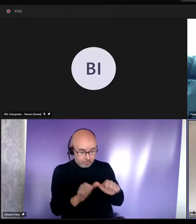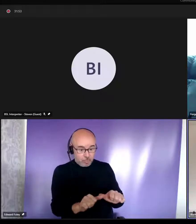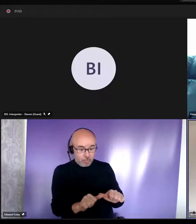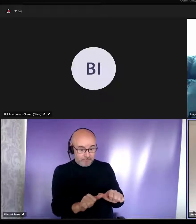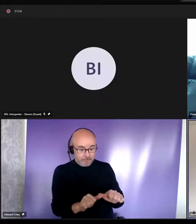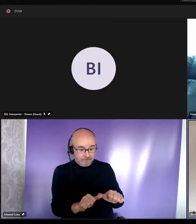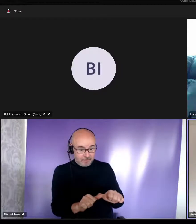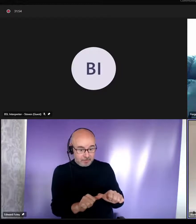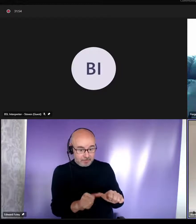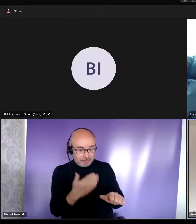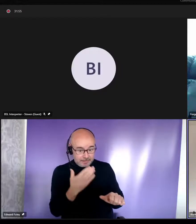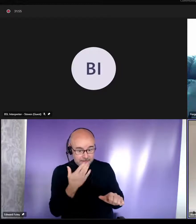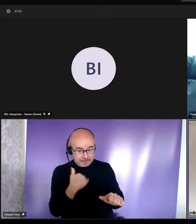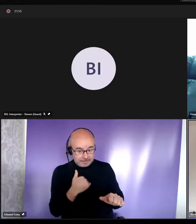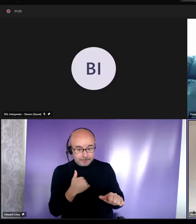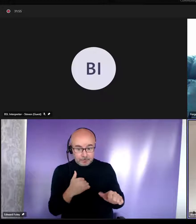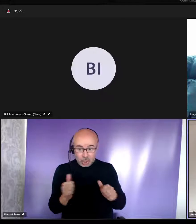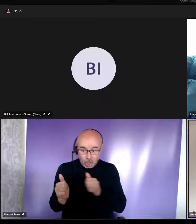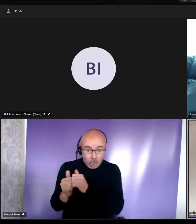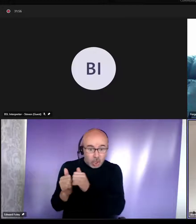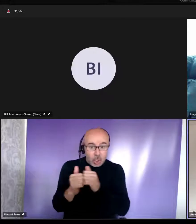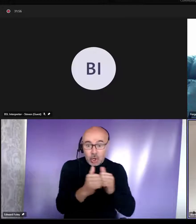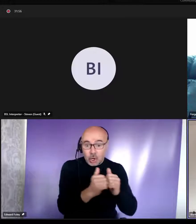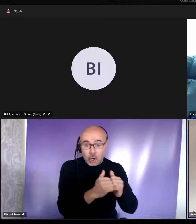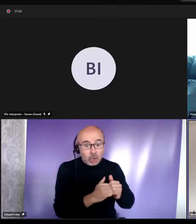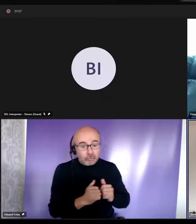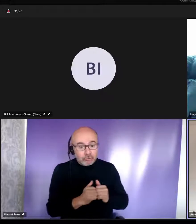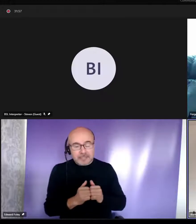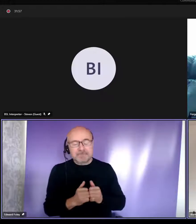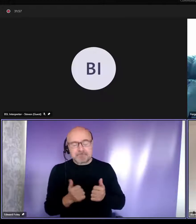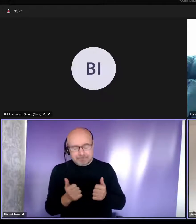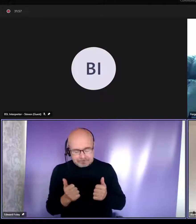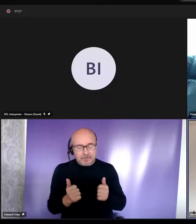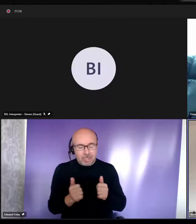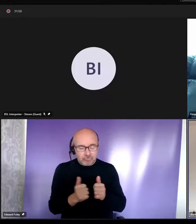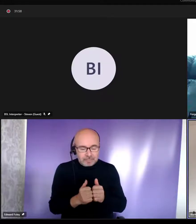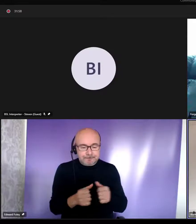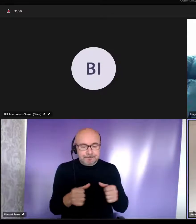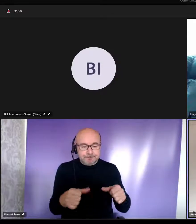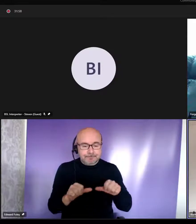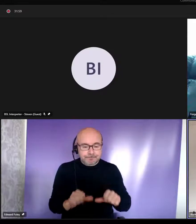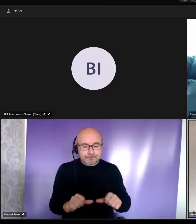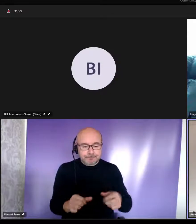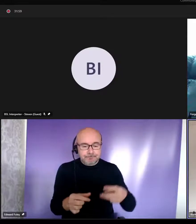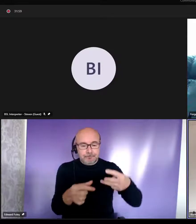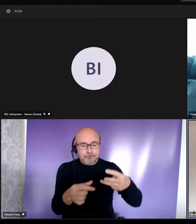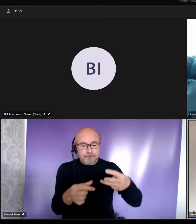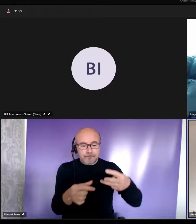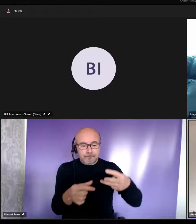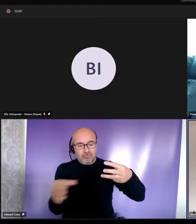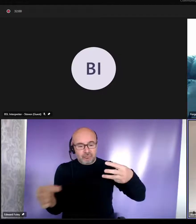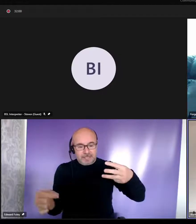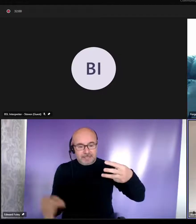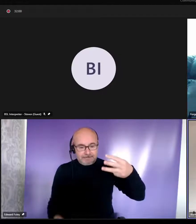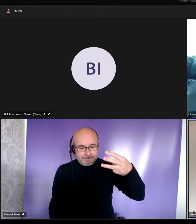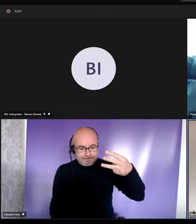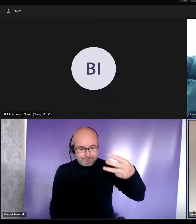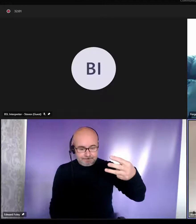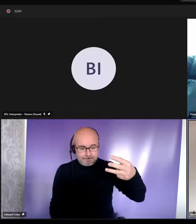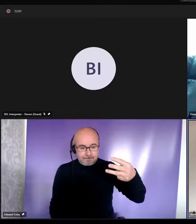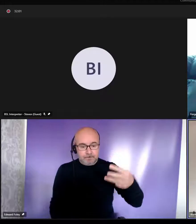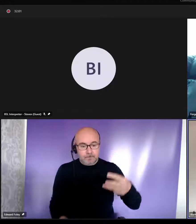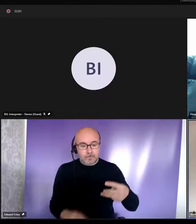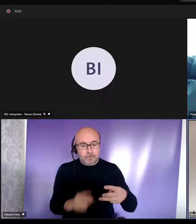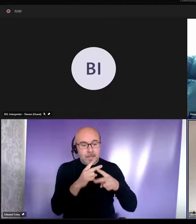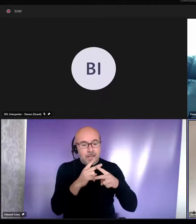those? Agreed. Agreed. Okay. Now go on to agenda item number 3, which is the